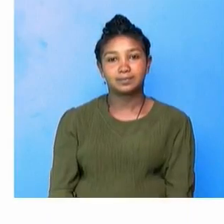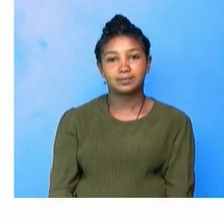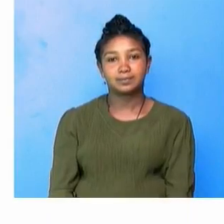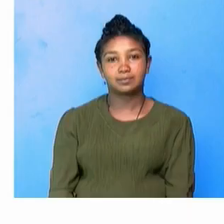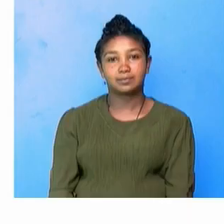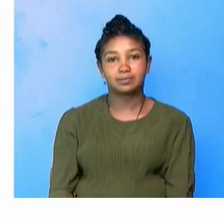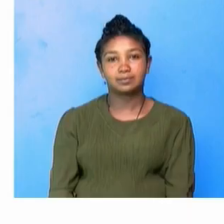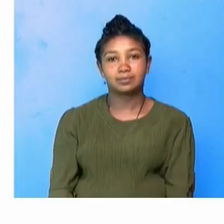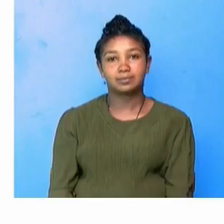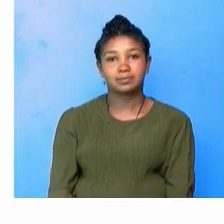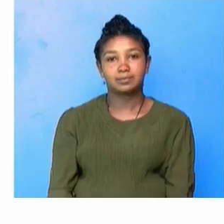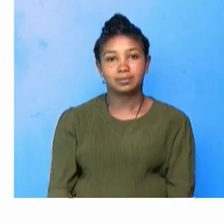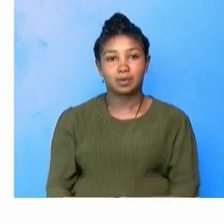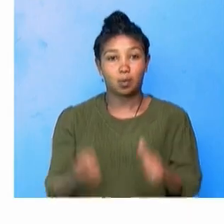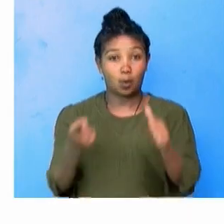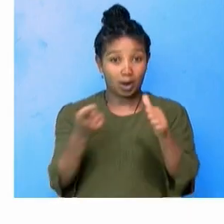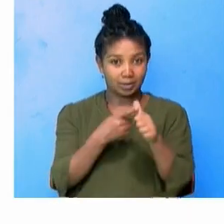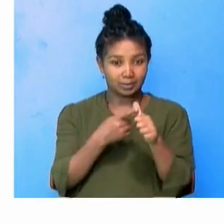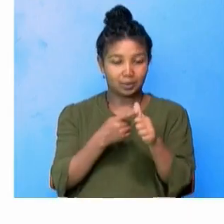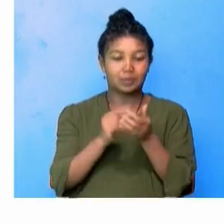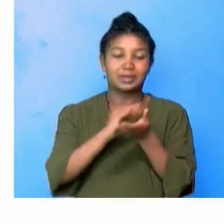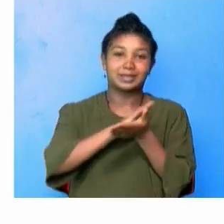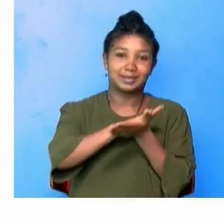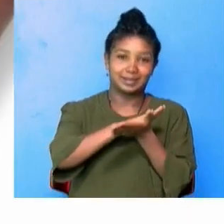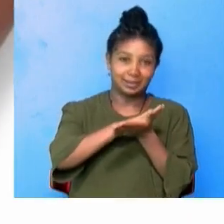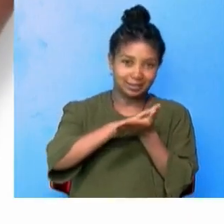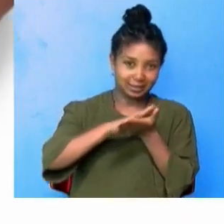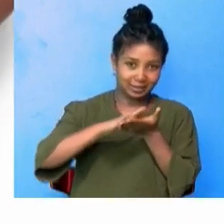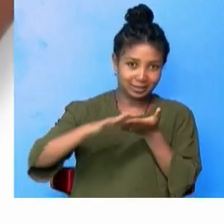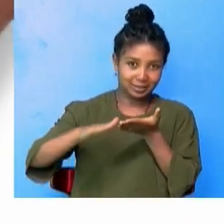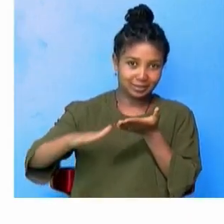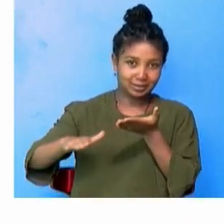1, clean.